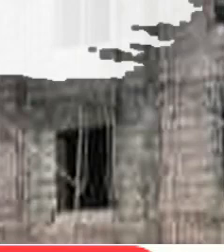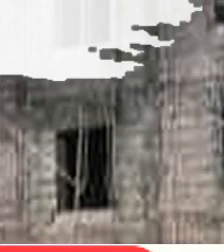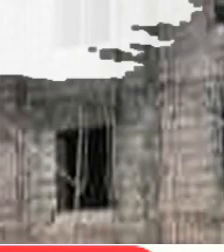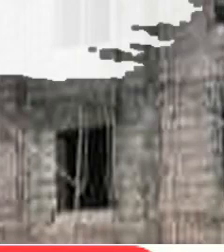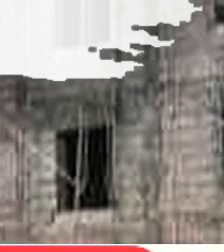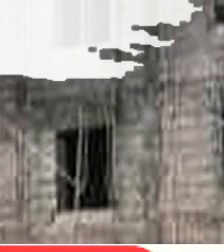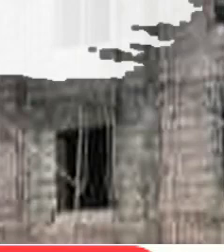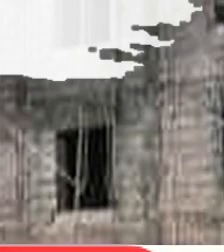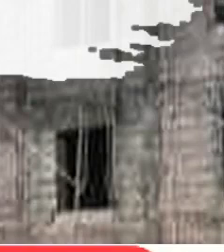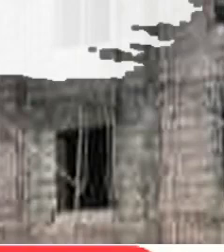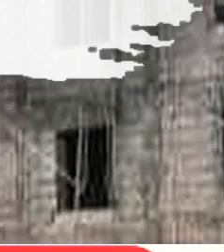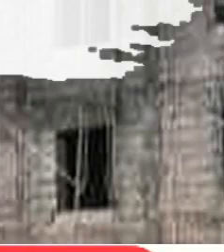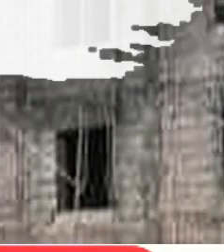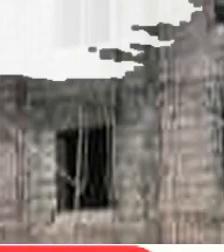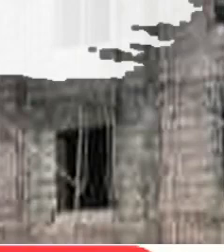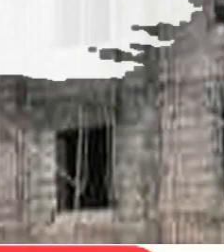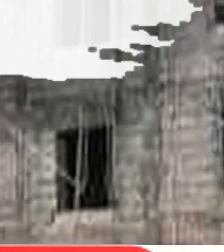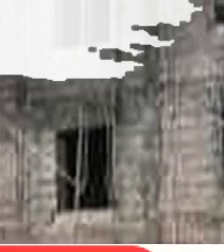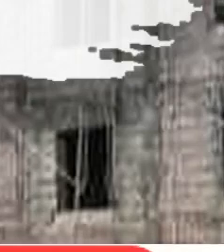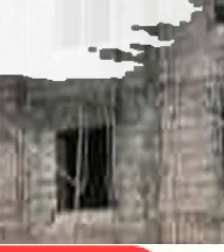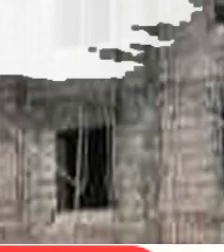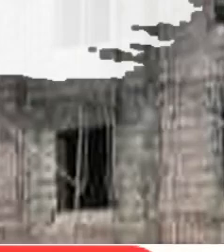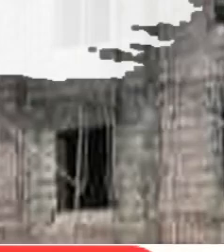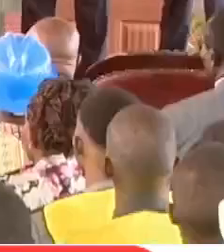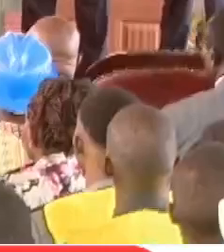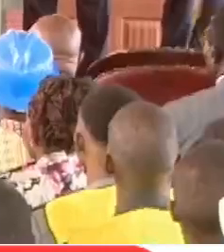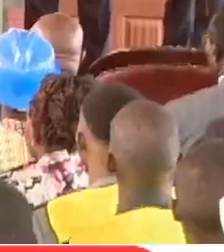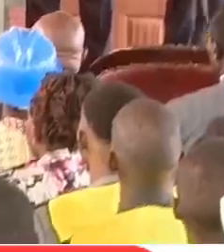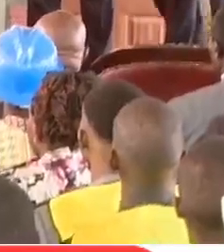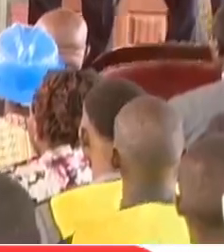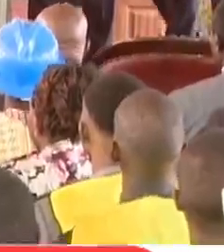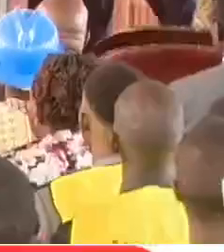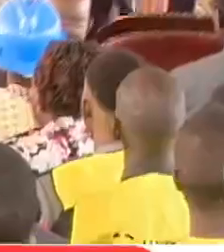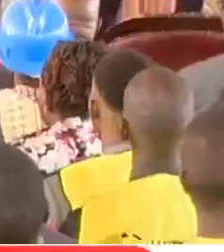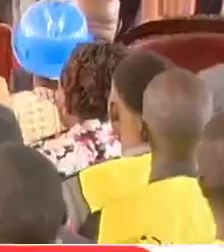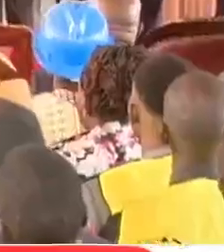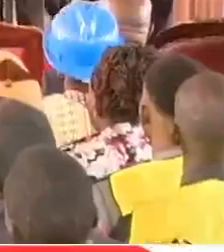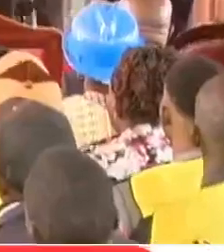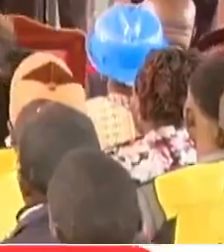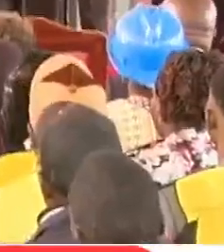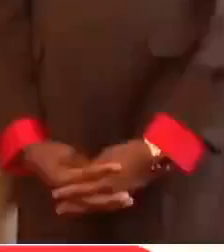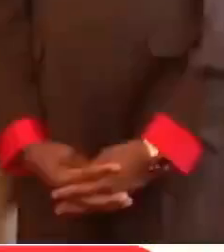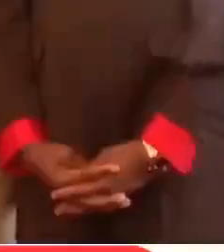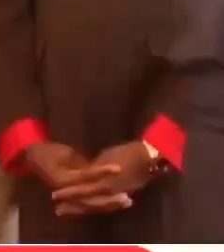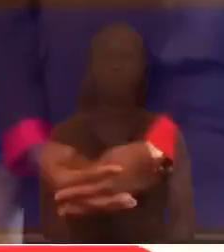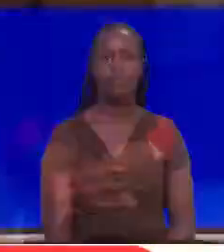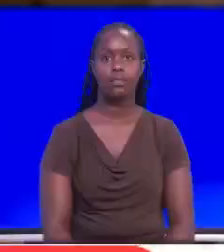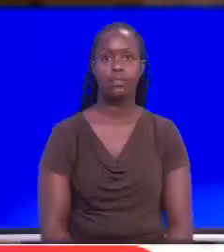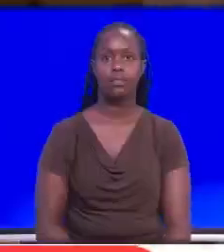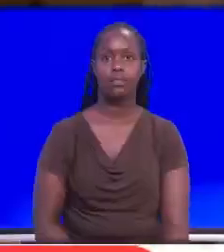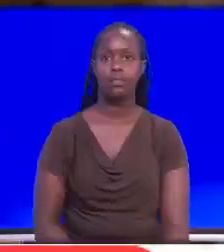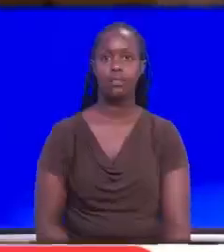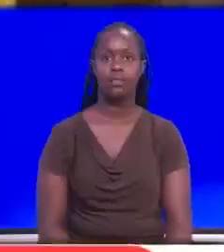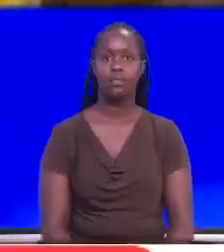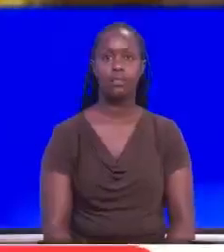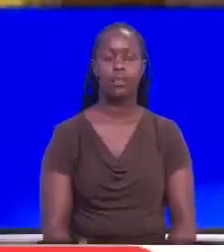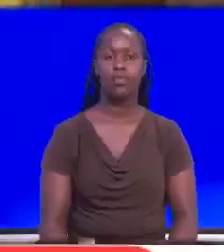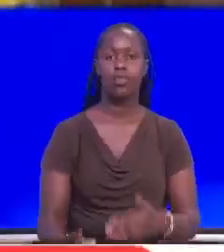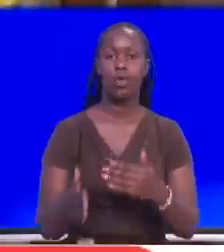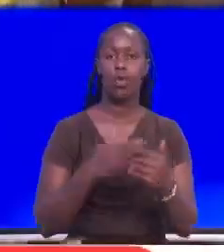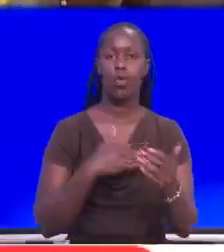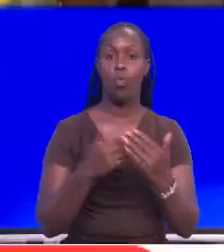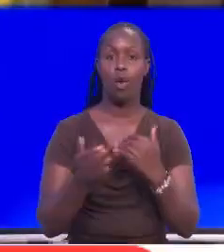Housing Fund Board. The president's seal now means every Kenyan, whether salaried or unsalaried,